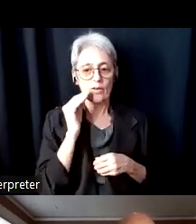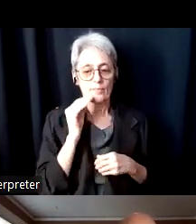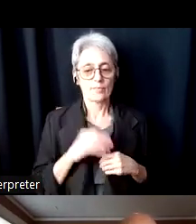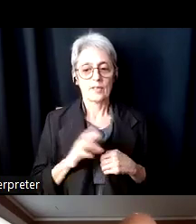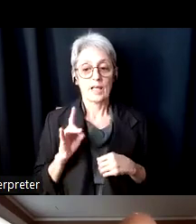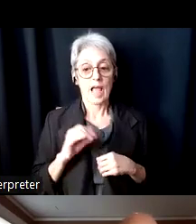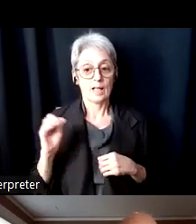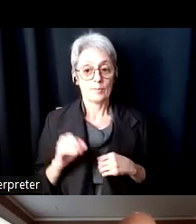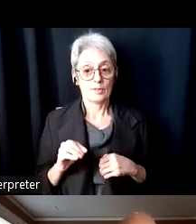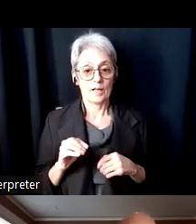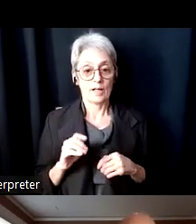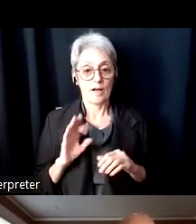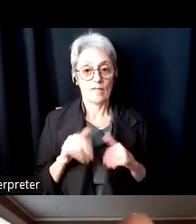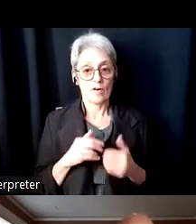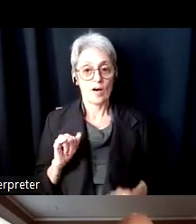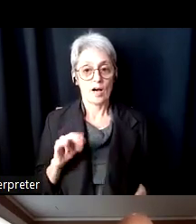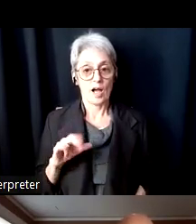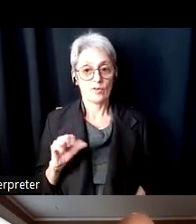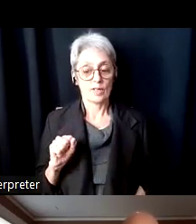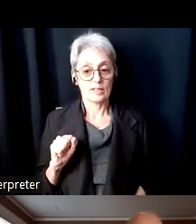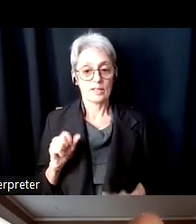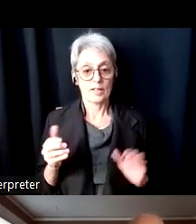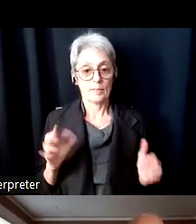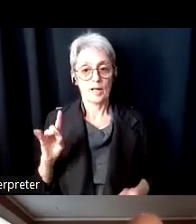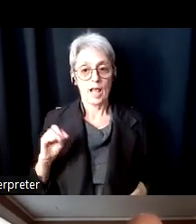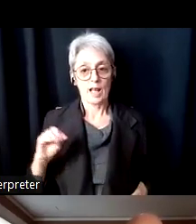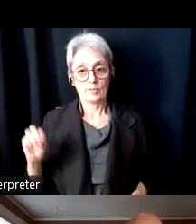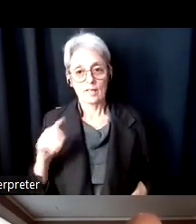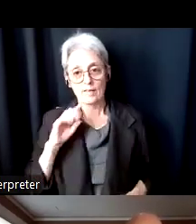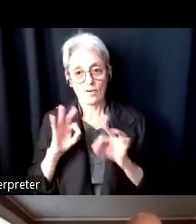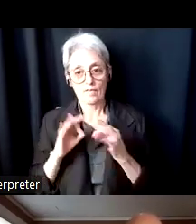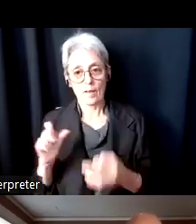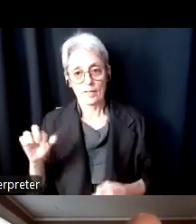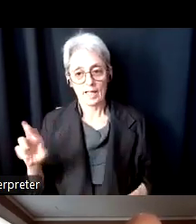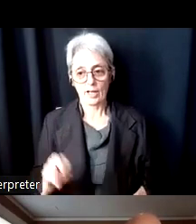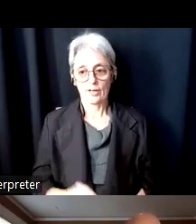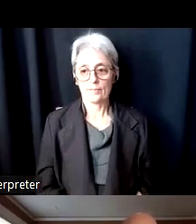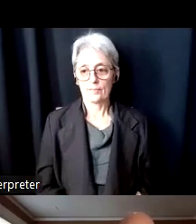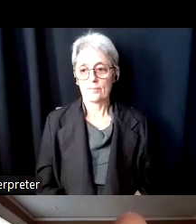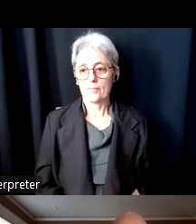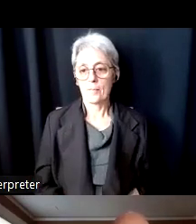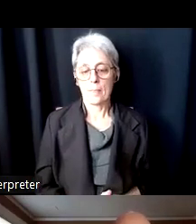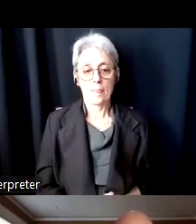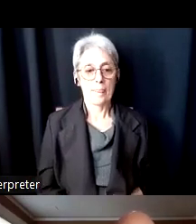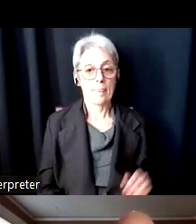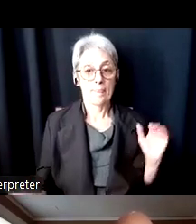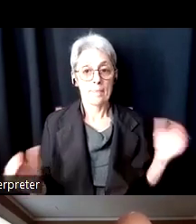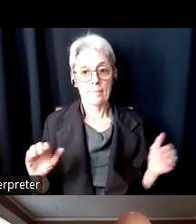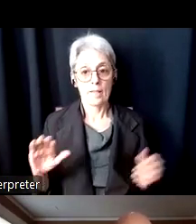participants compared to 80% for family care. By